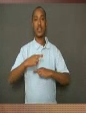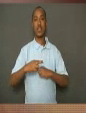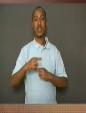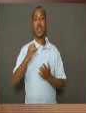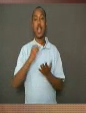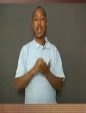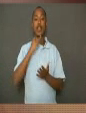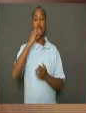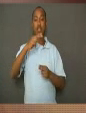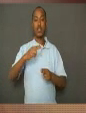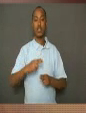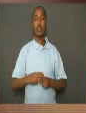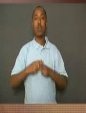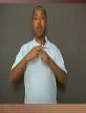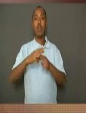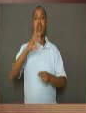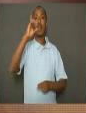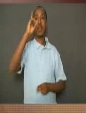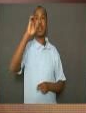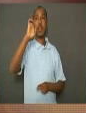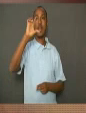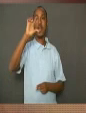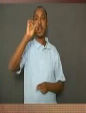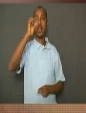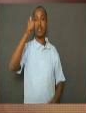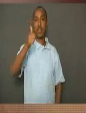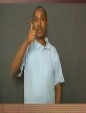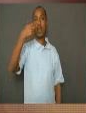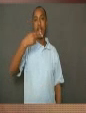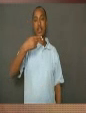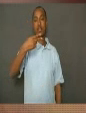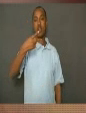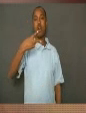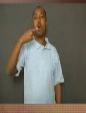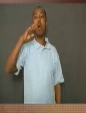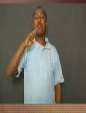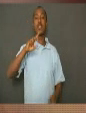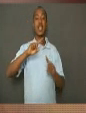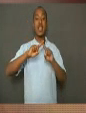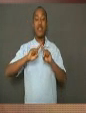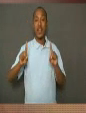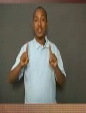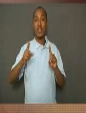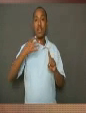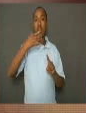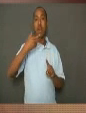It is called delta H of the difference in heat.